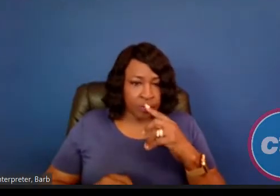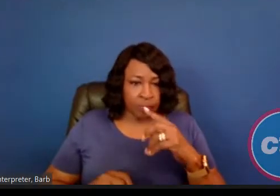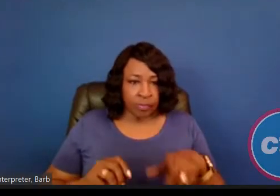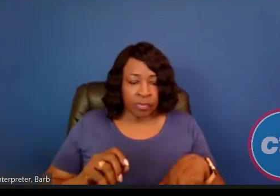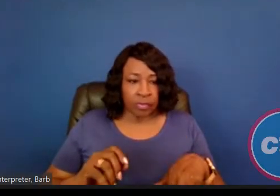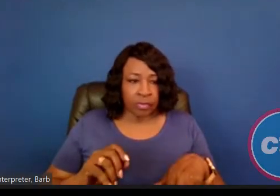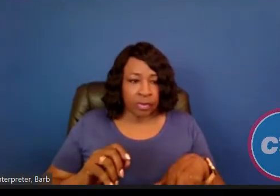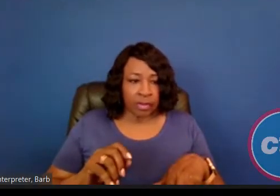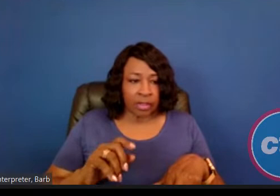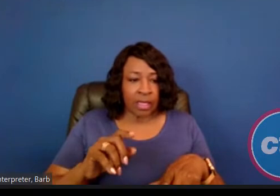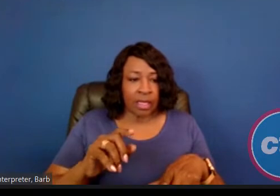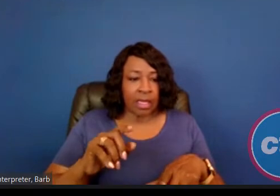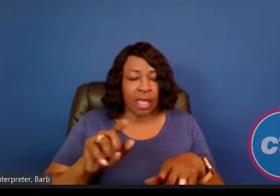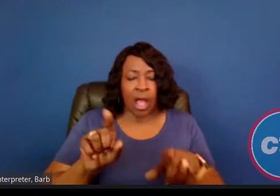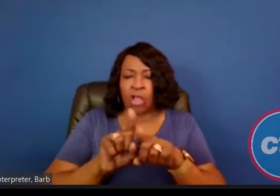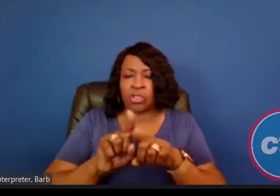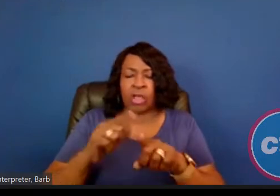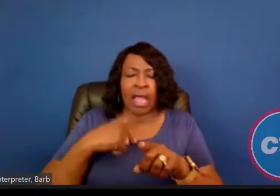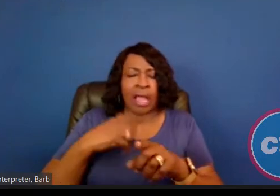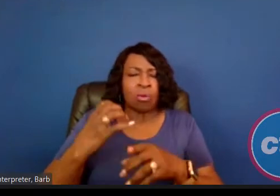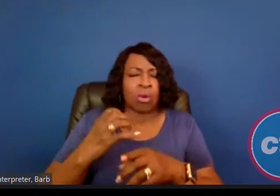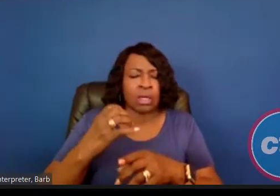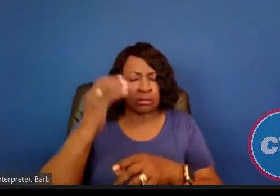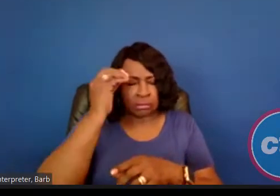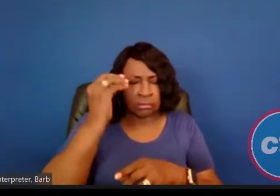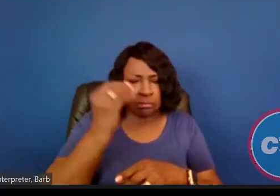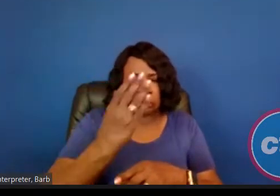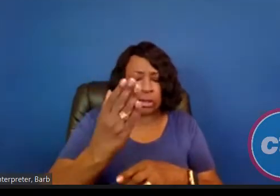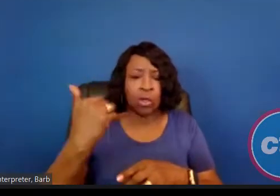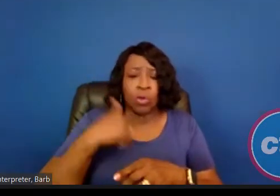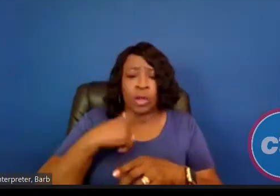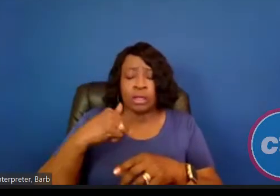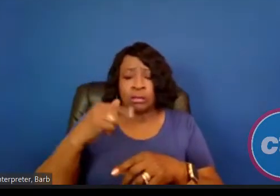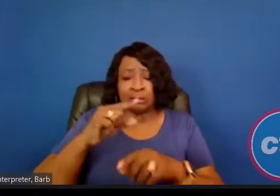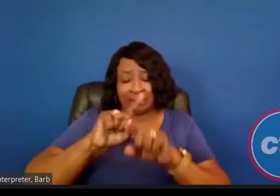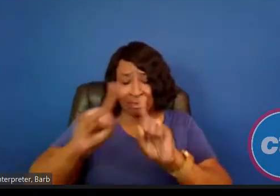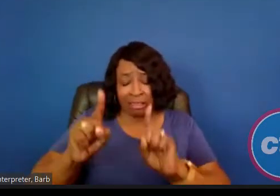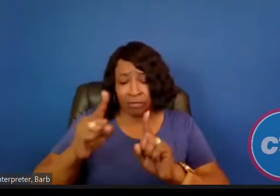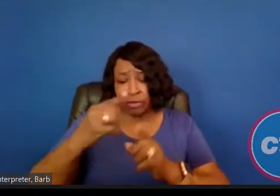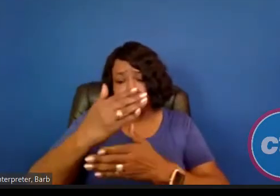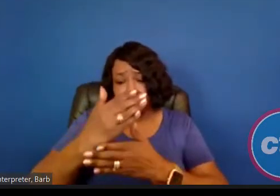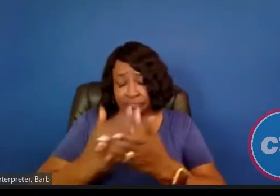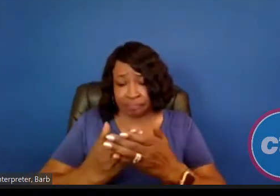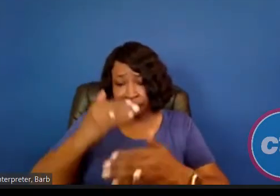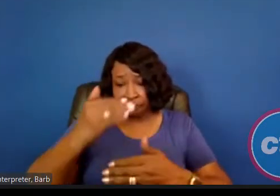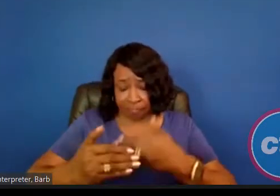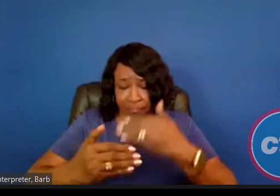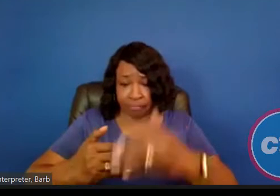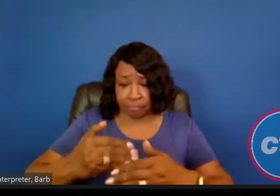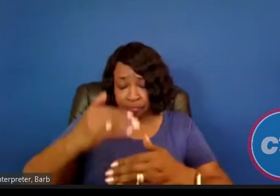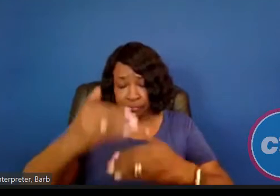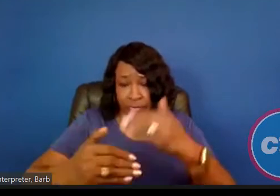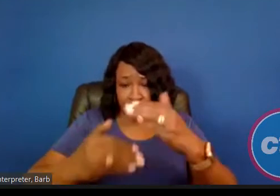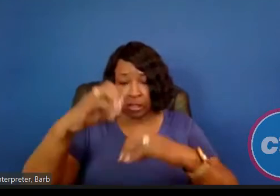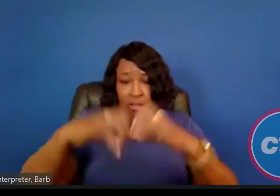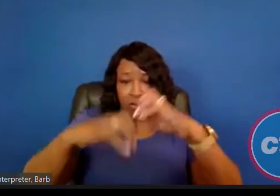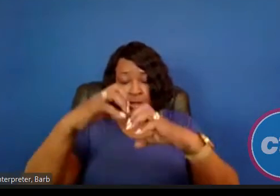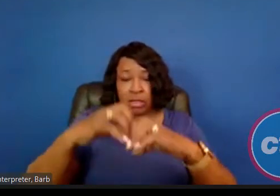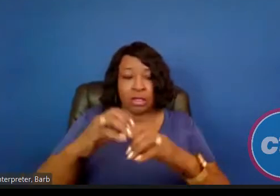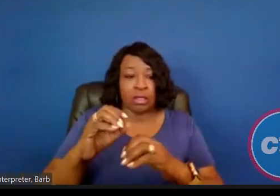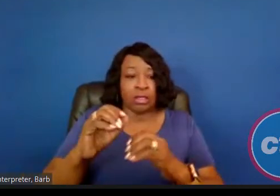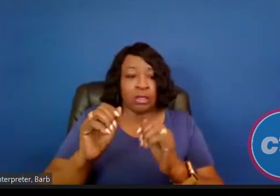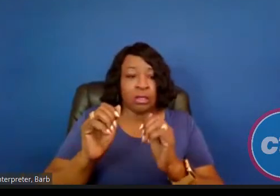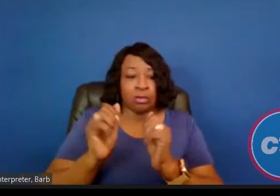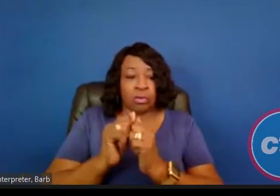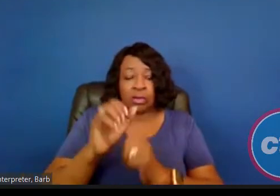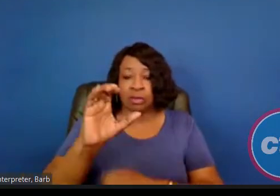I also kind of want to jump in as we go into different stages of construction. We'll work closely with CDOT so that